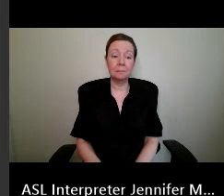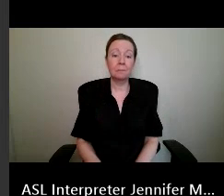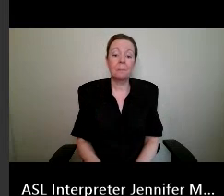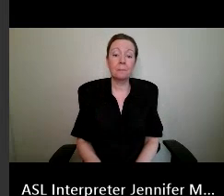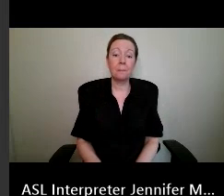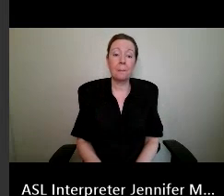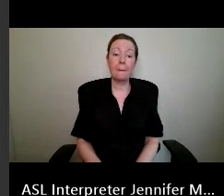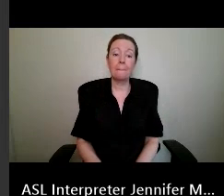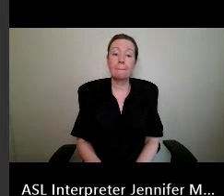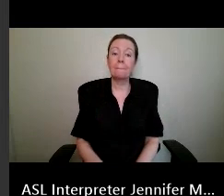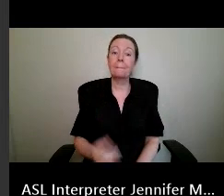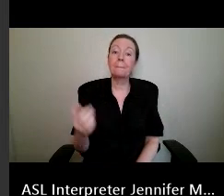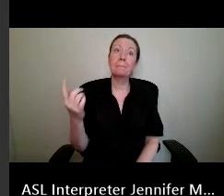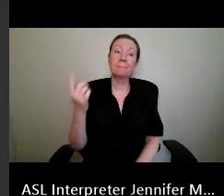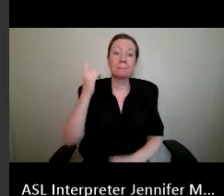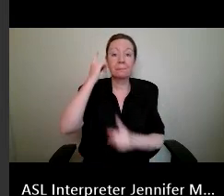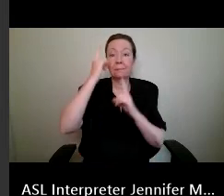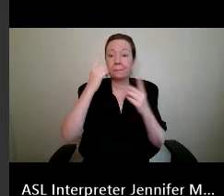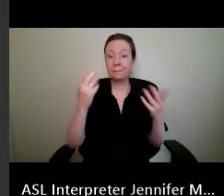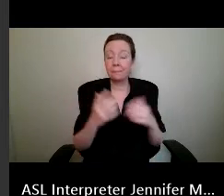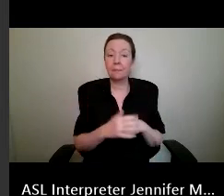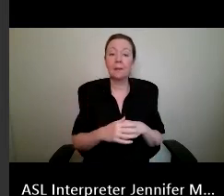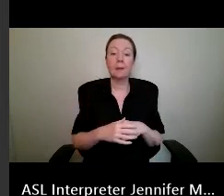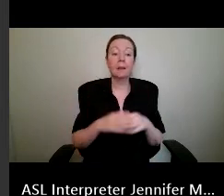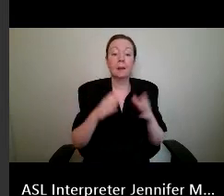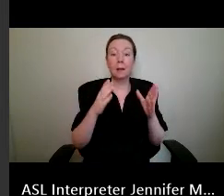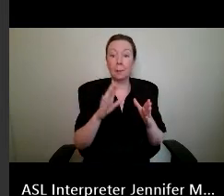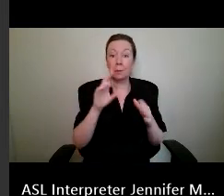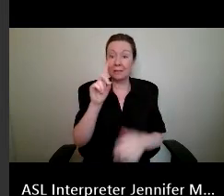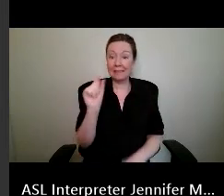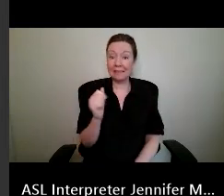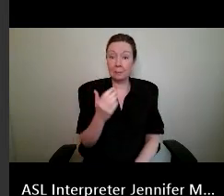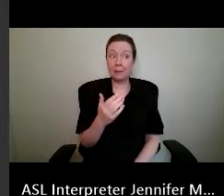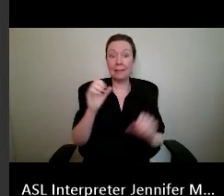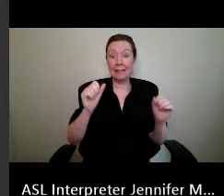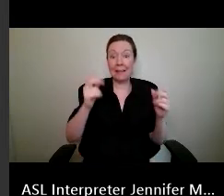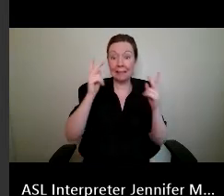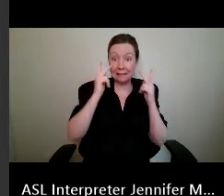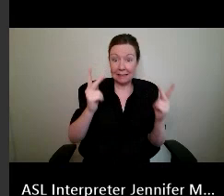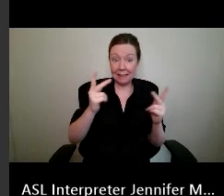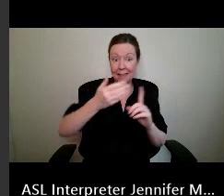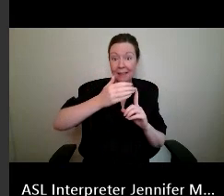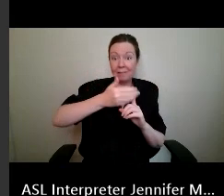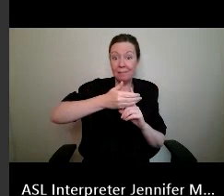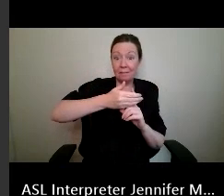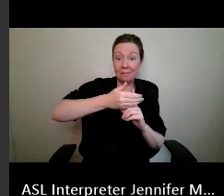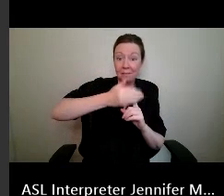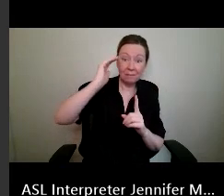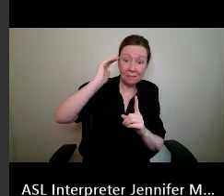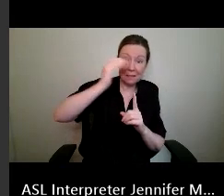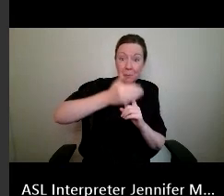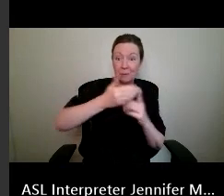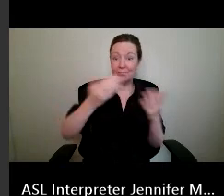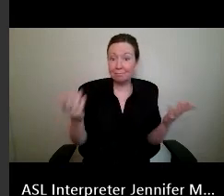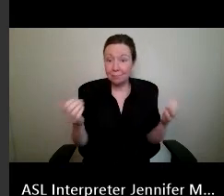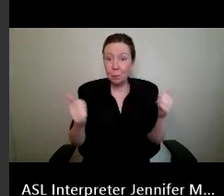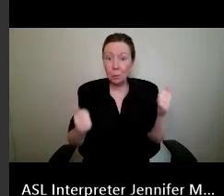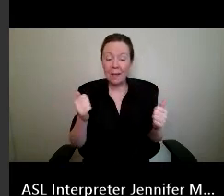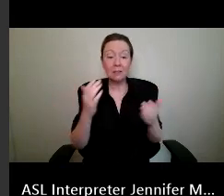so something to consider is a person's disability visible or invisible? Because some people may have